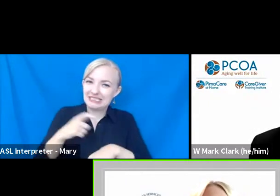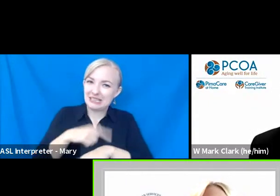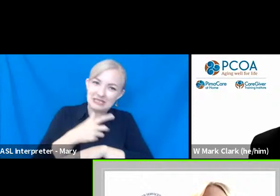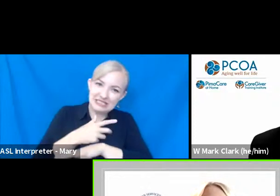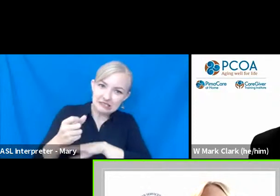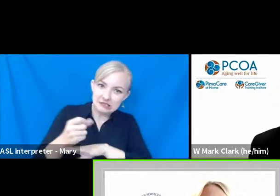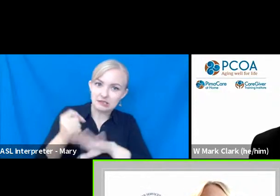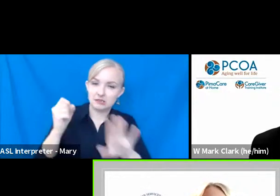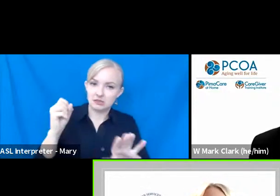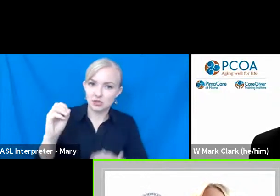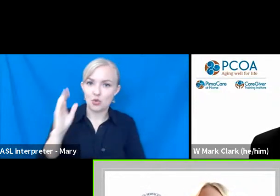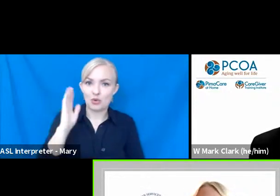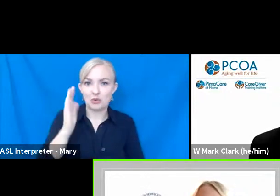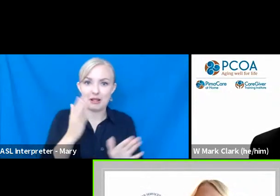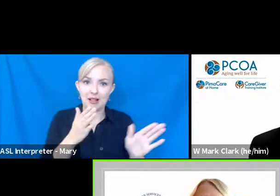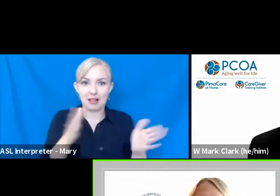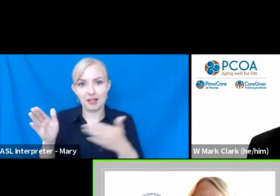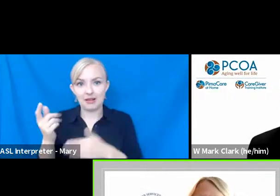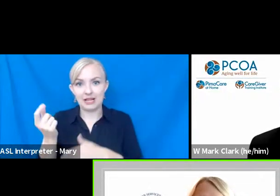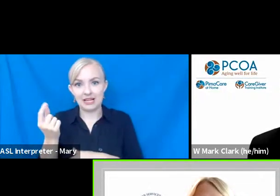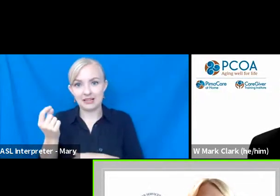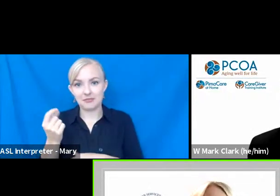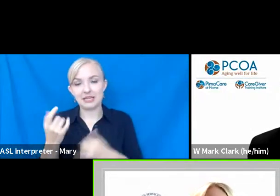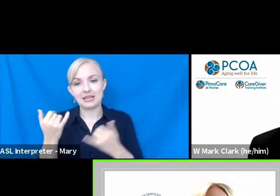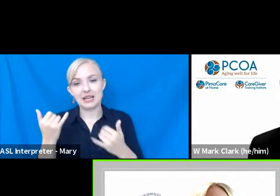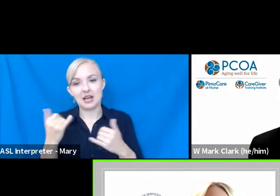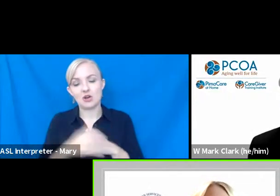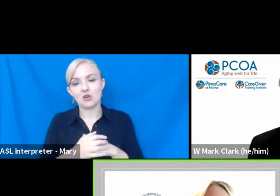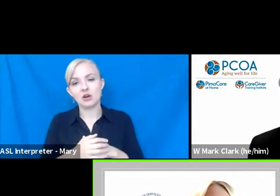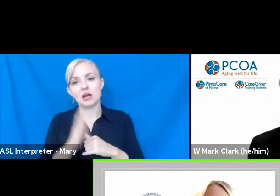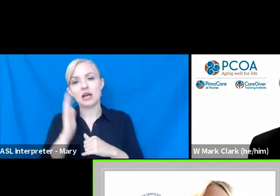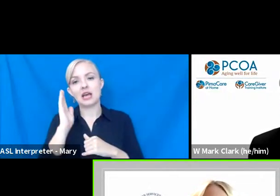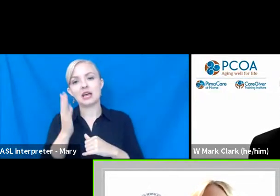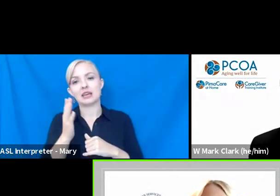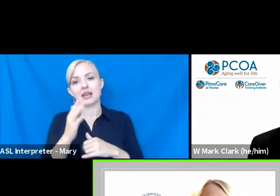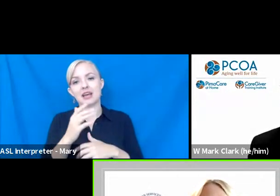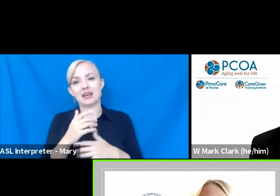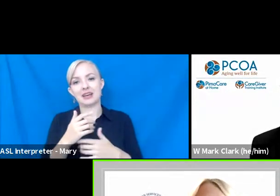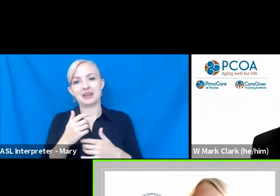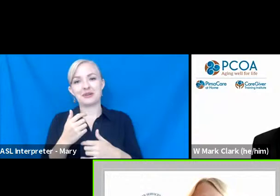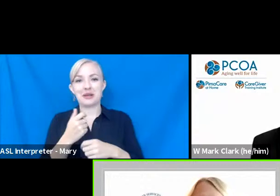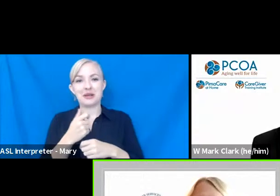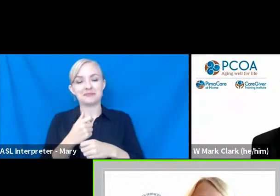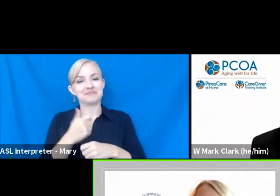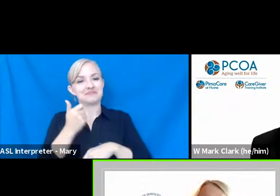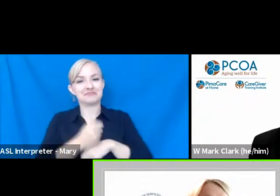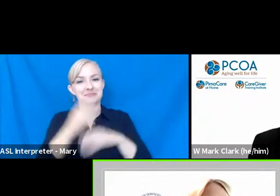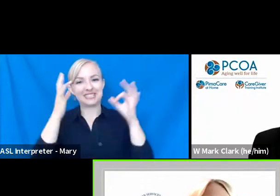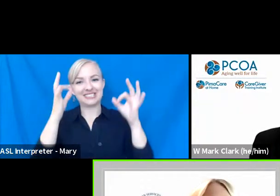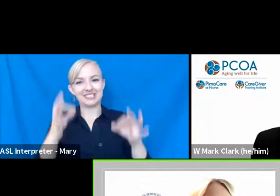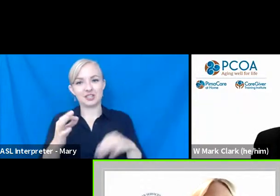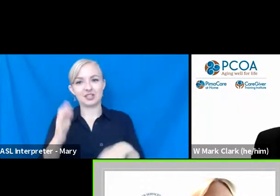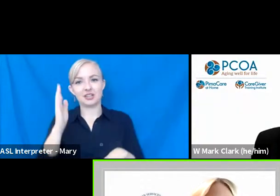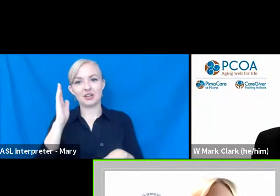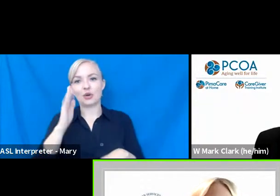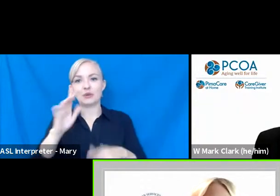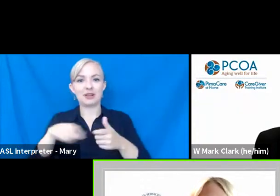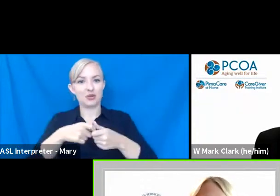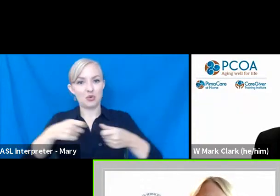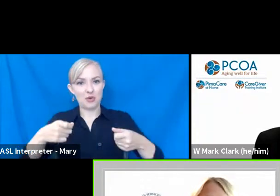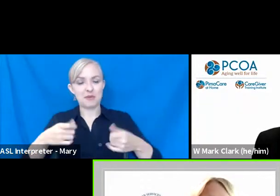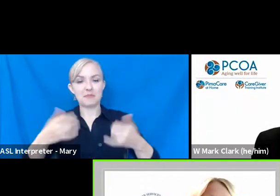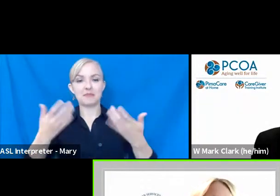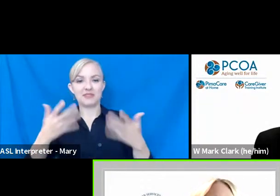time. So we're going to pivot a little bit here, and I'm going to make an administrative call. We're going to wrap up